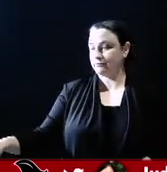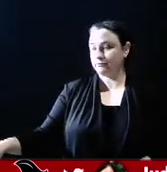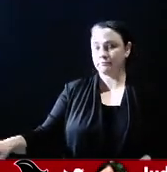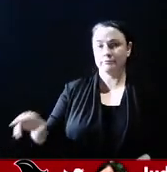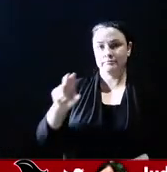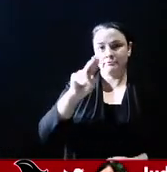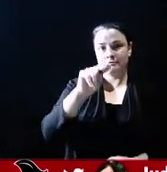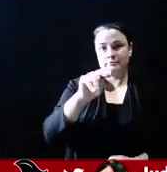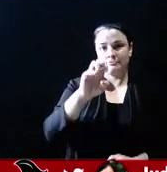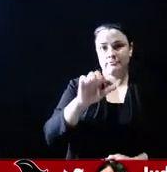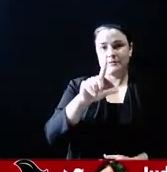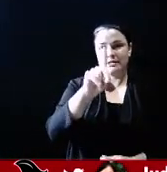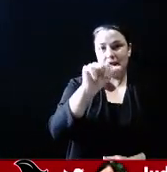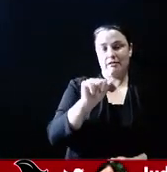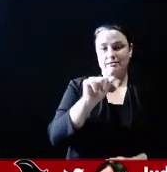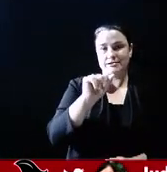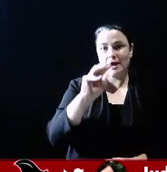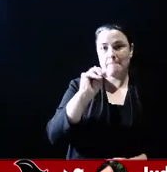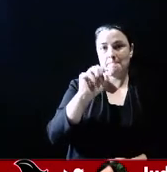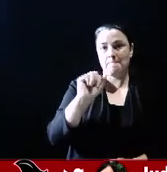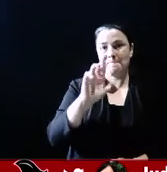Nelda Vanessa Marquez.